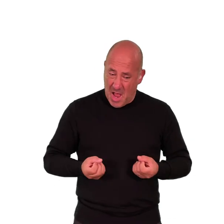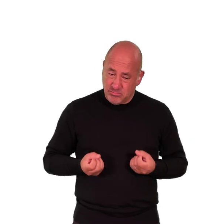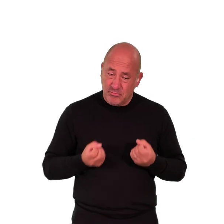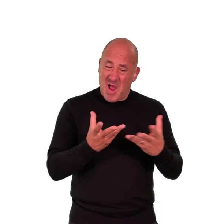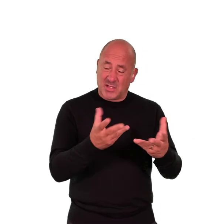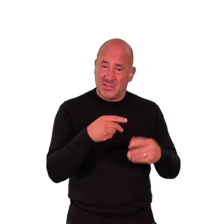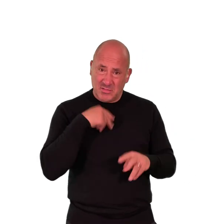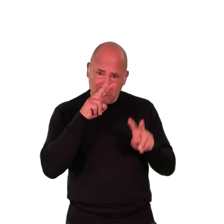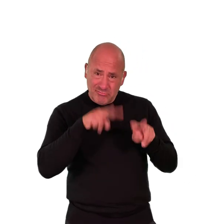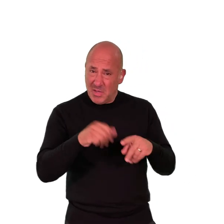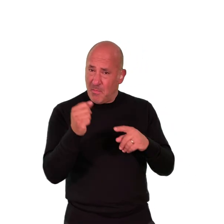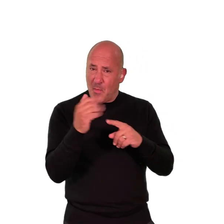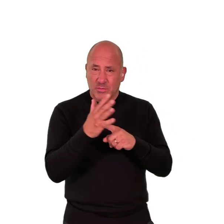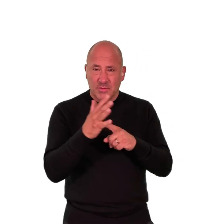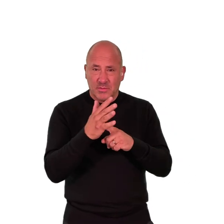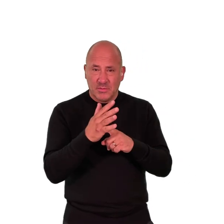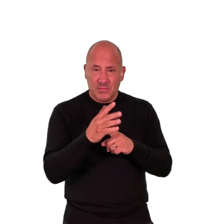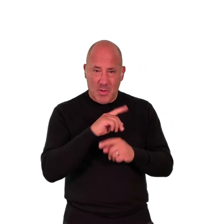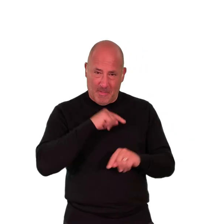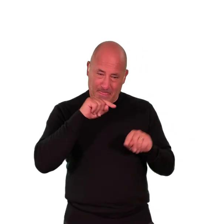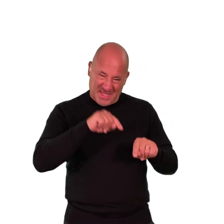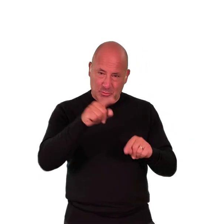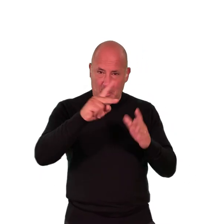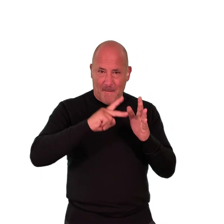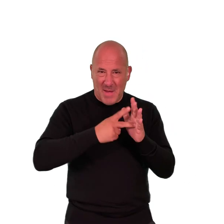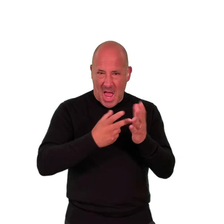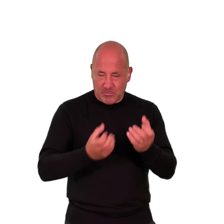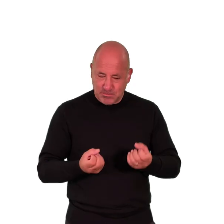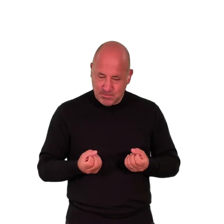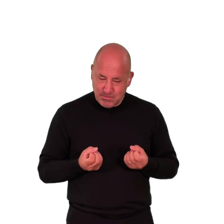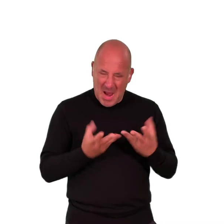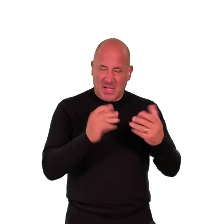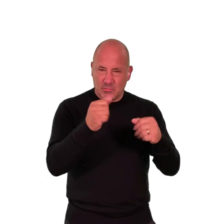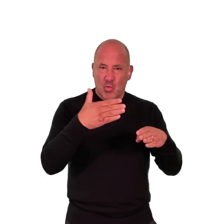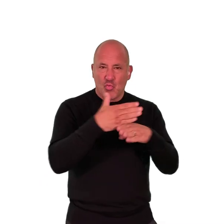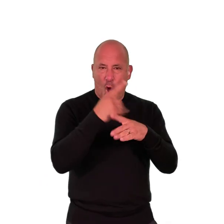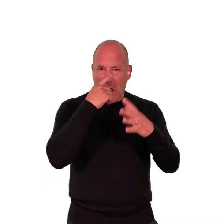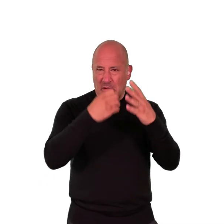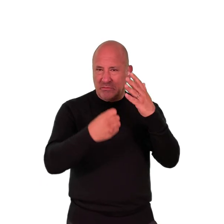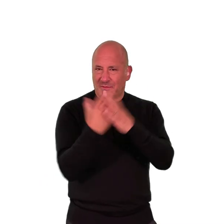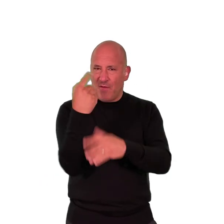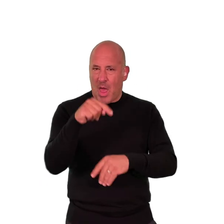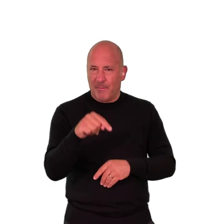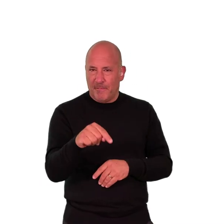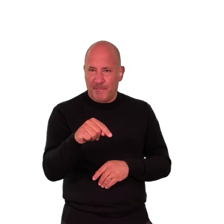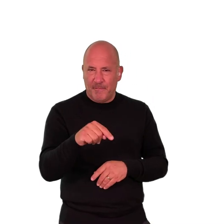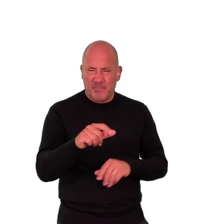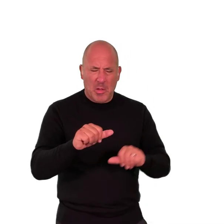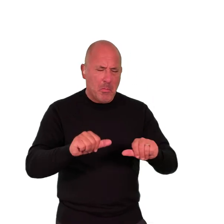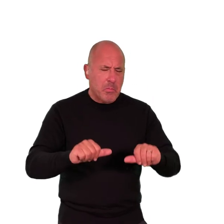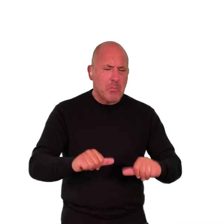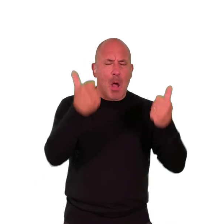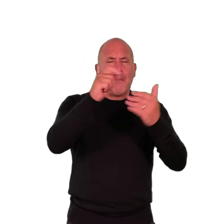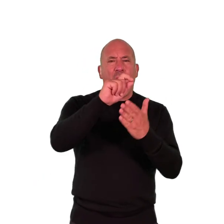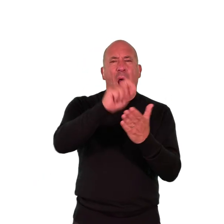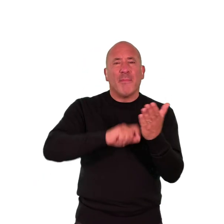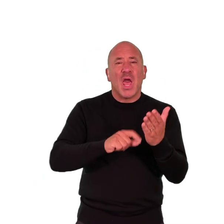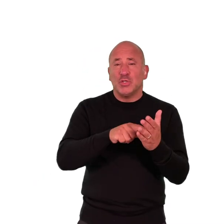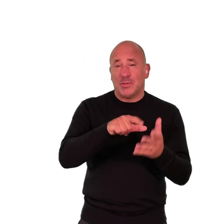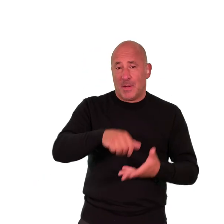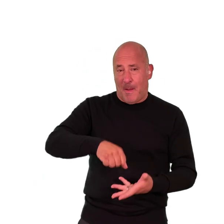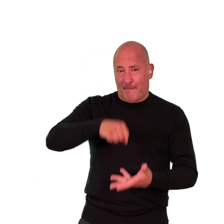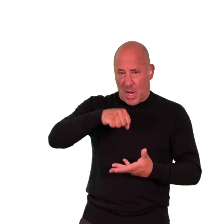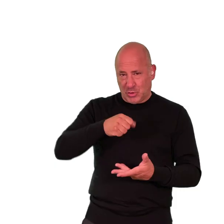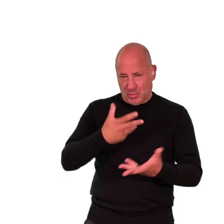Expenditure is particularly important for DYCP. This is the money that you plan to spend to develop your practice.